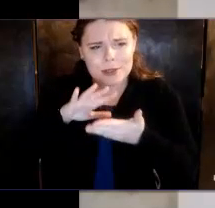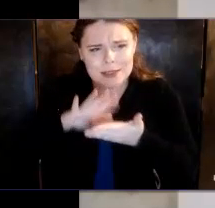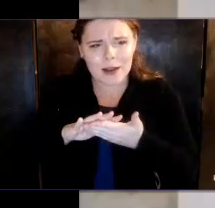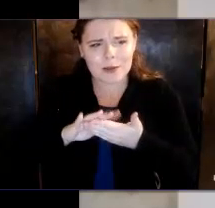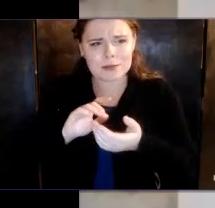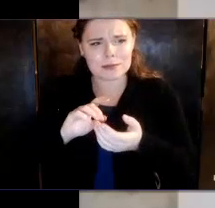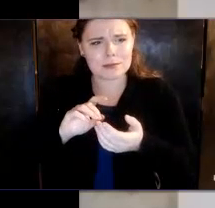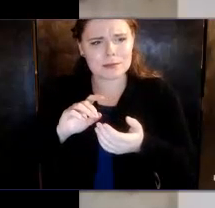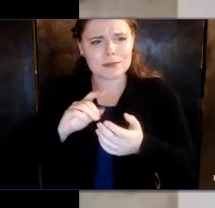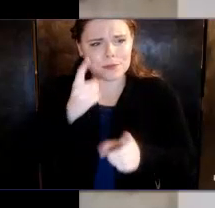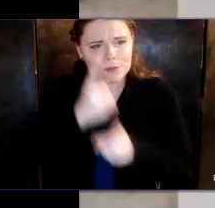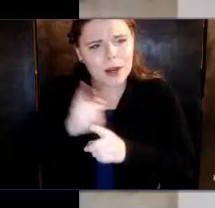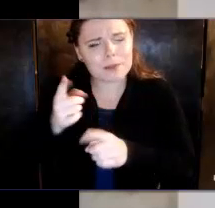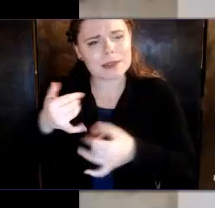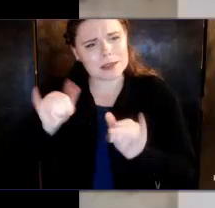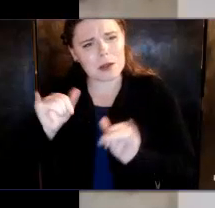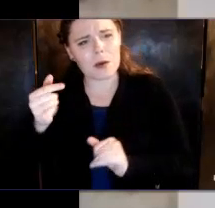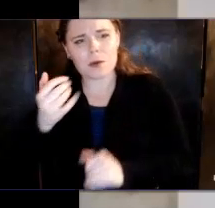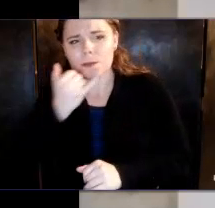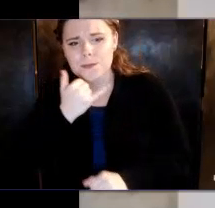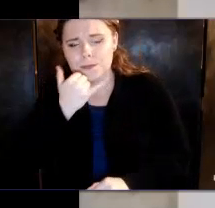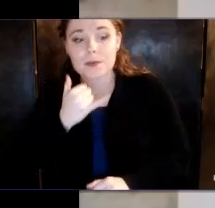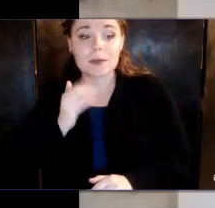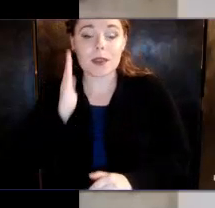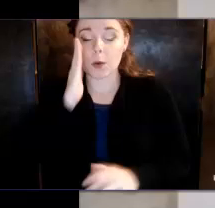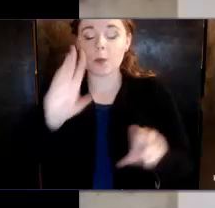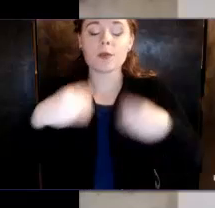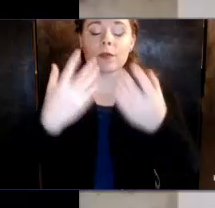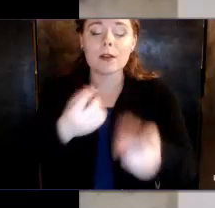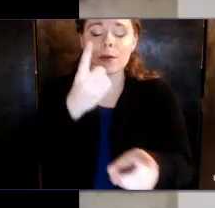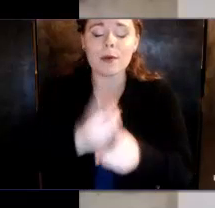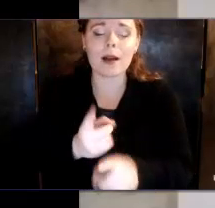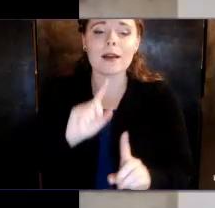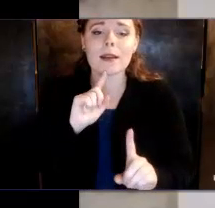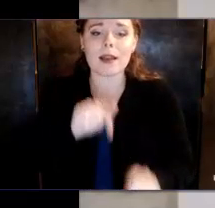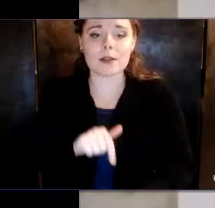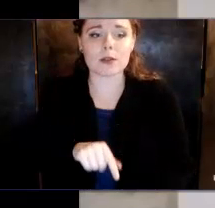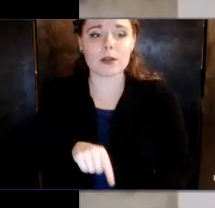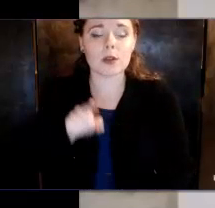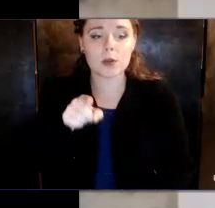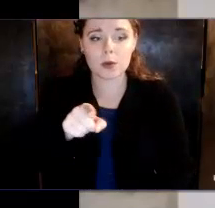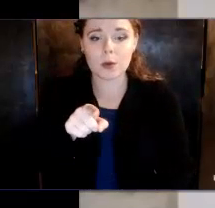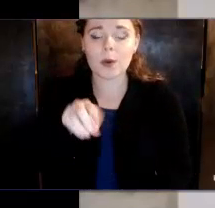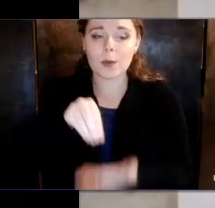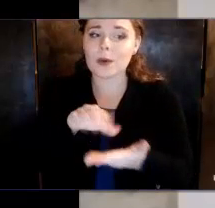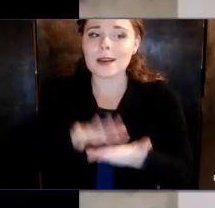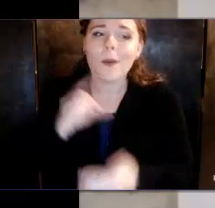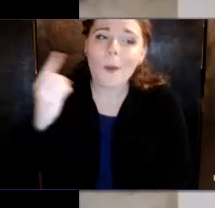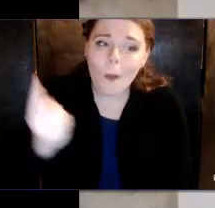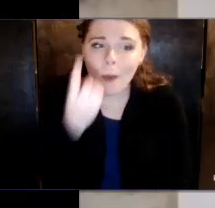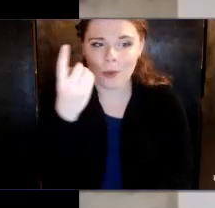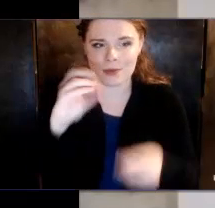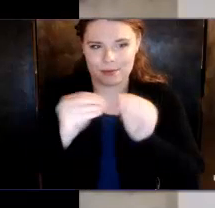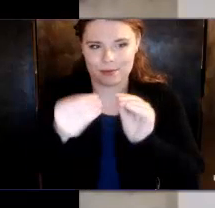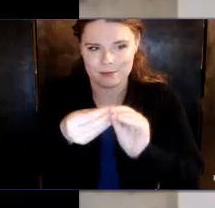that grade. But it makes our jobs a lot easier, and it gives you the correct answers if you put in just the